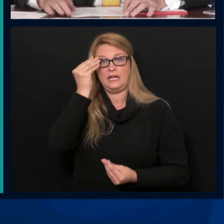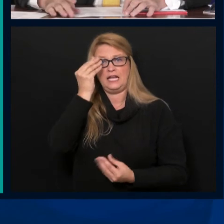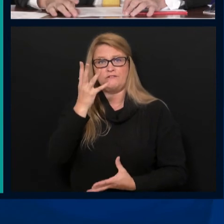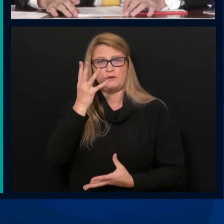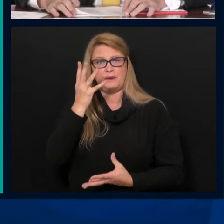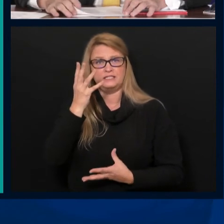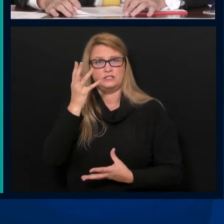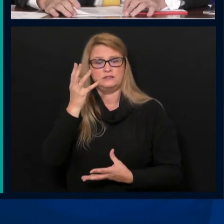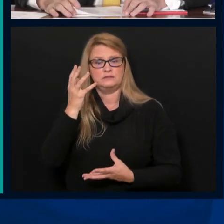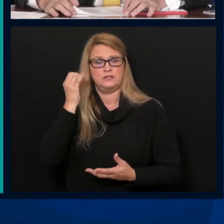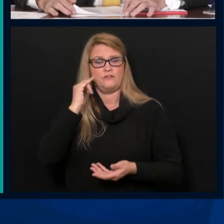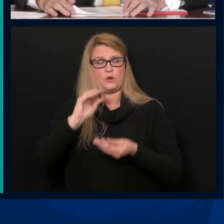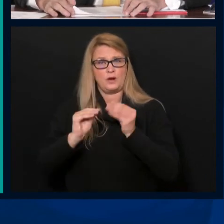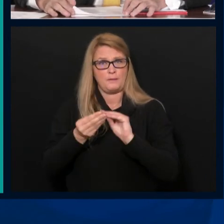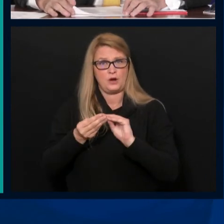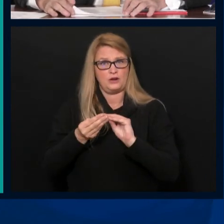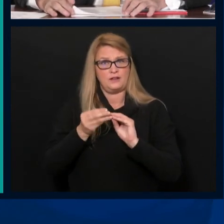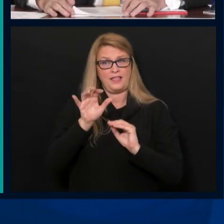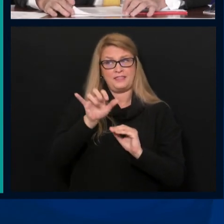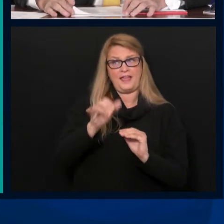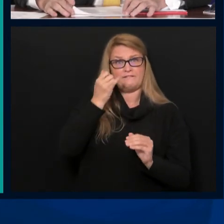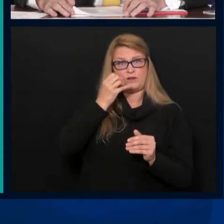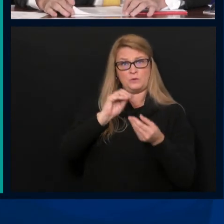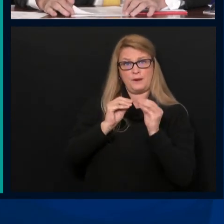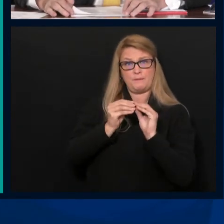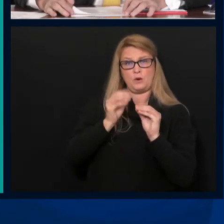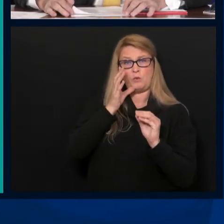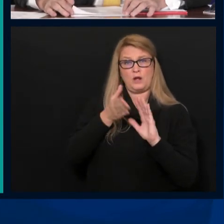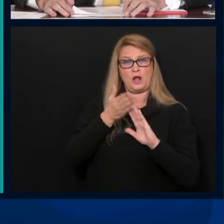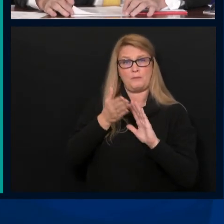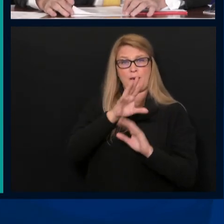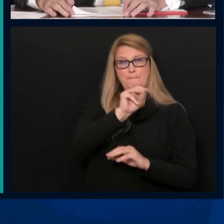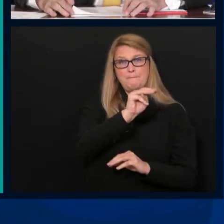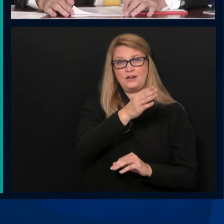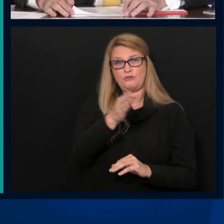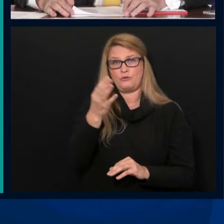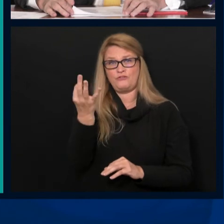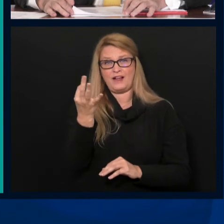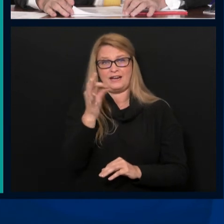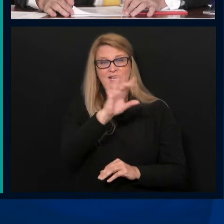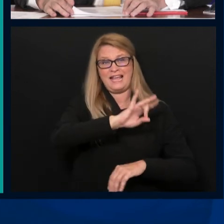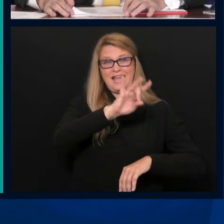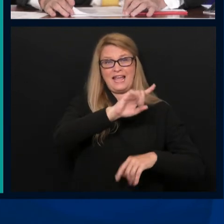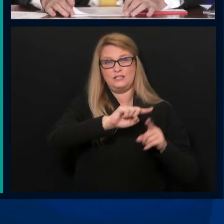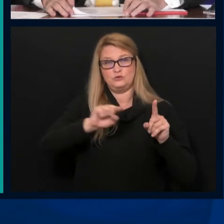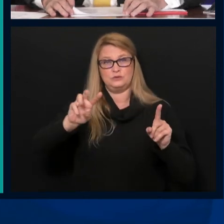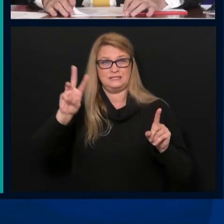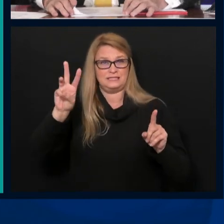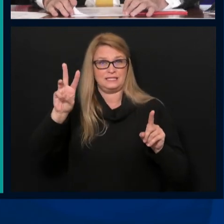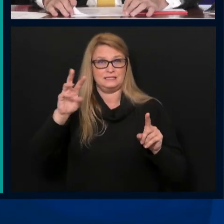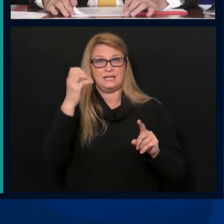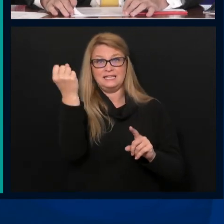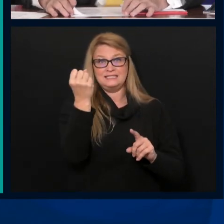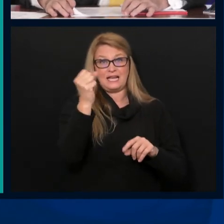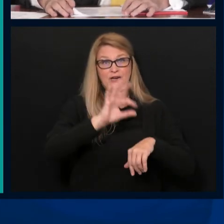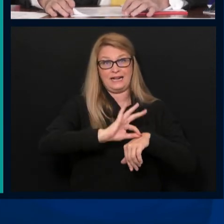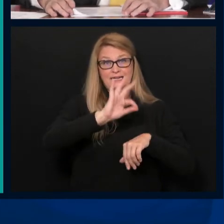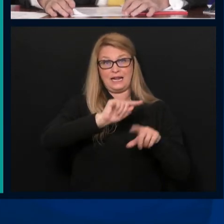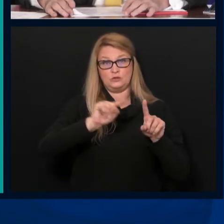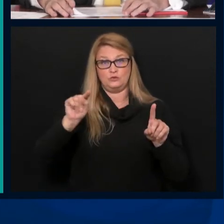right now. This line will operate Monday through Friday from 8 to 6 p.m. and Saturdays from 9 to